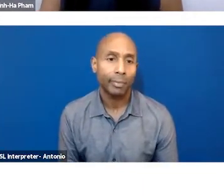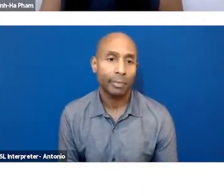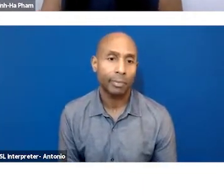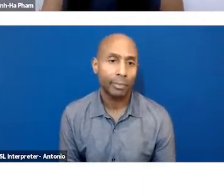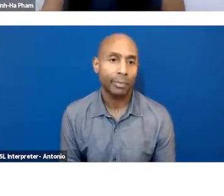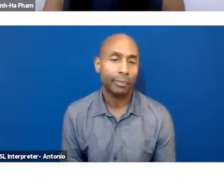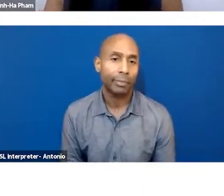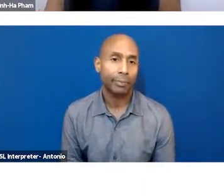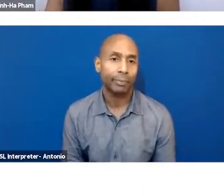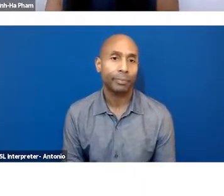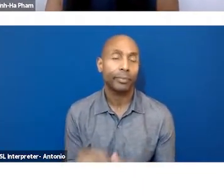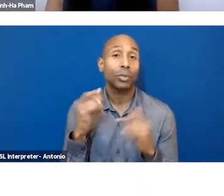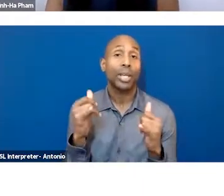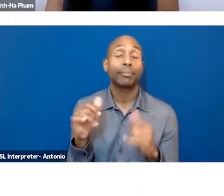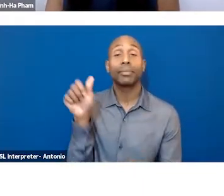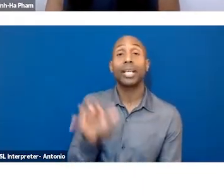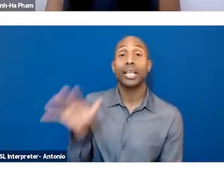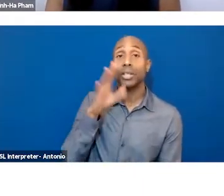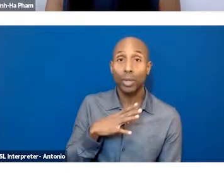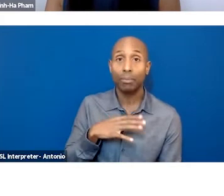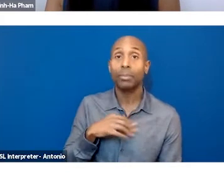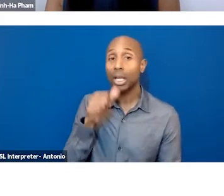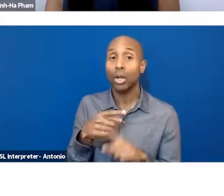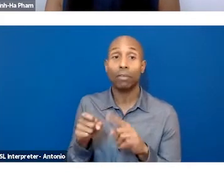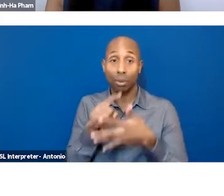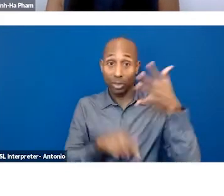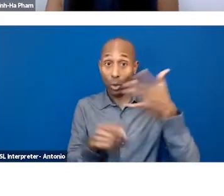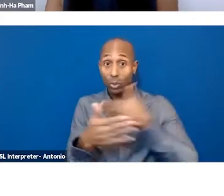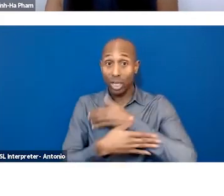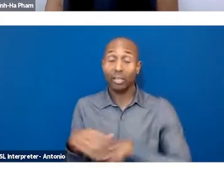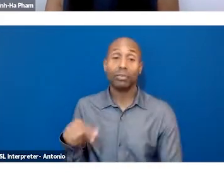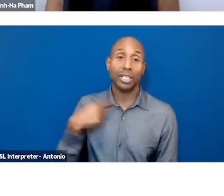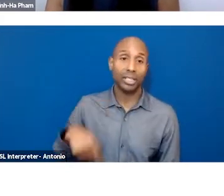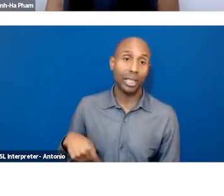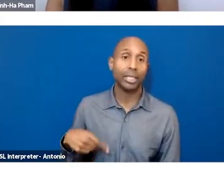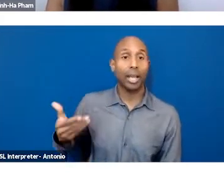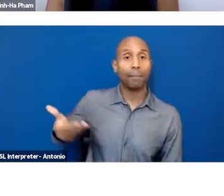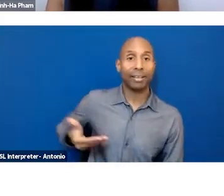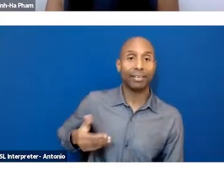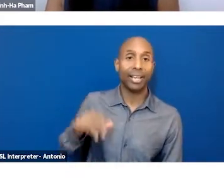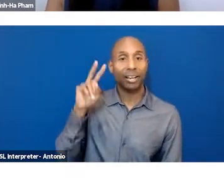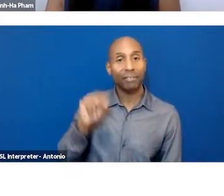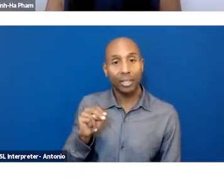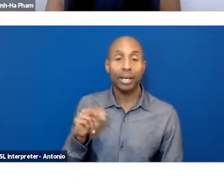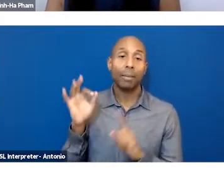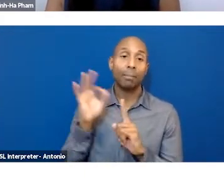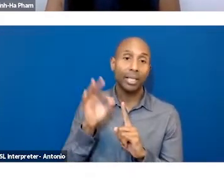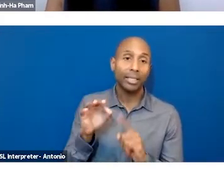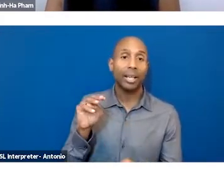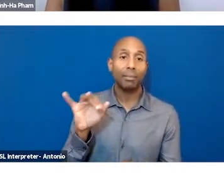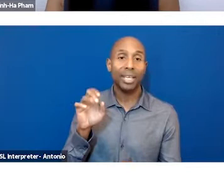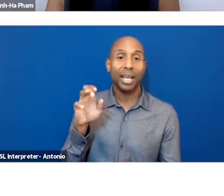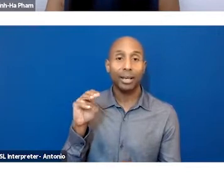Today, Asian women and girls from China, Bangladesh, Vietnam, Pakistan, Myanmar, and Cambodia